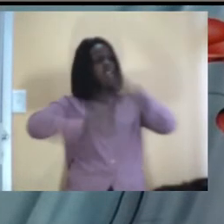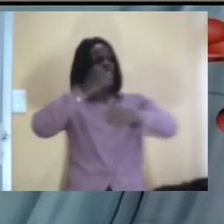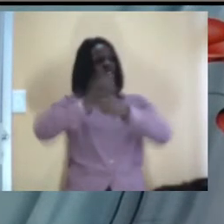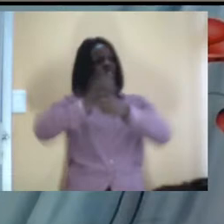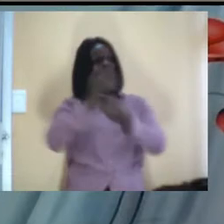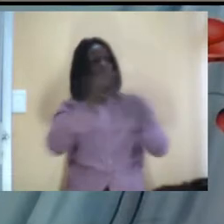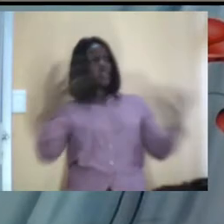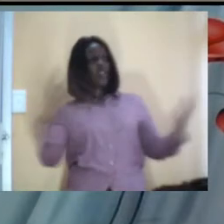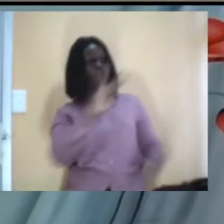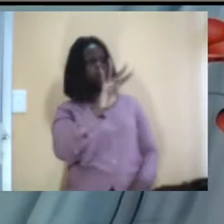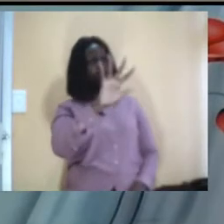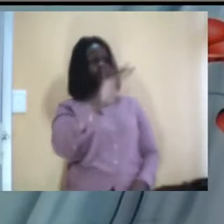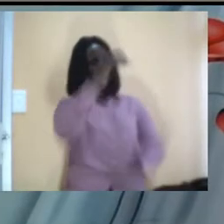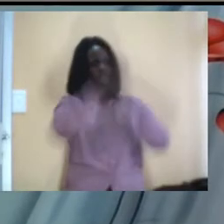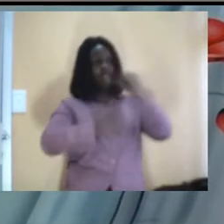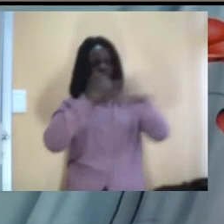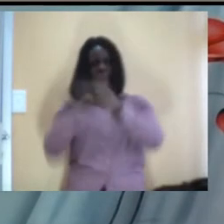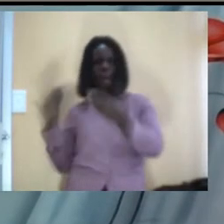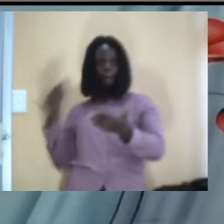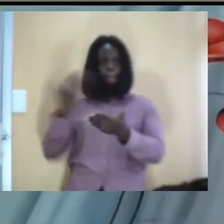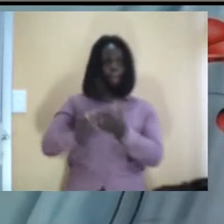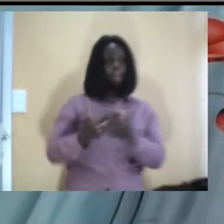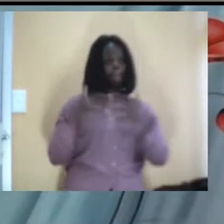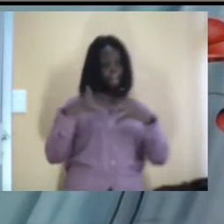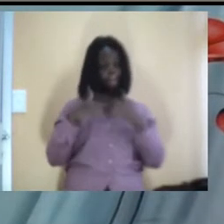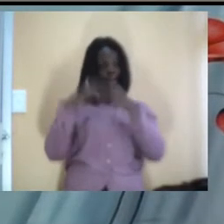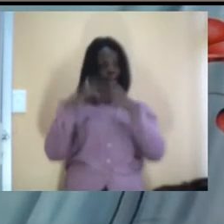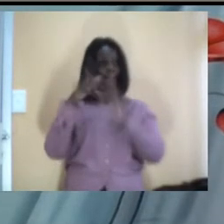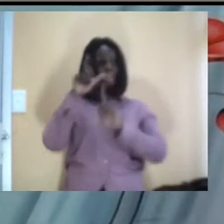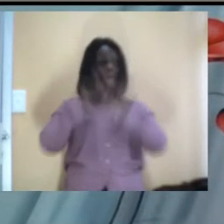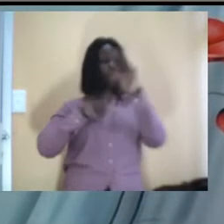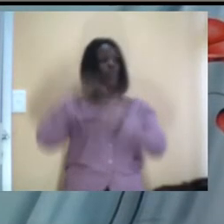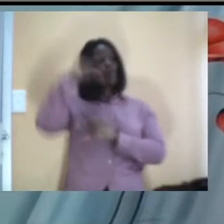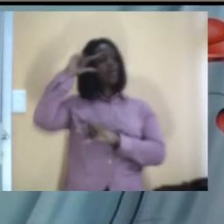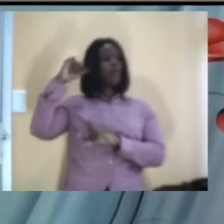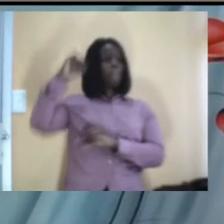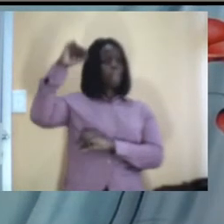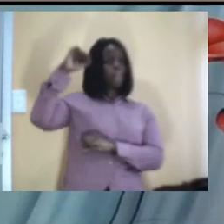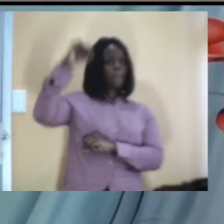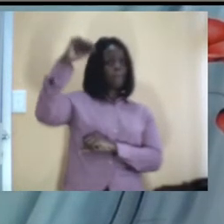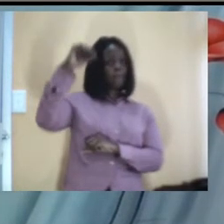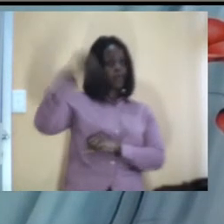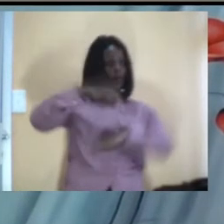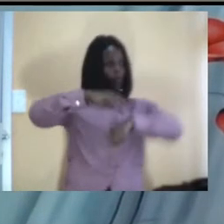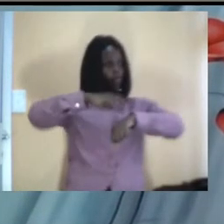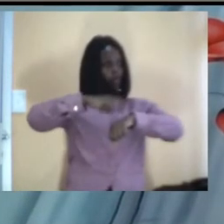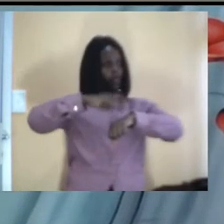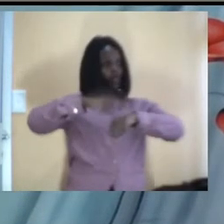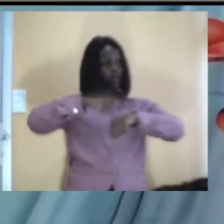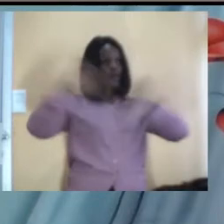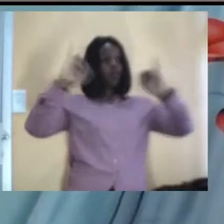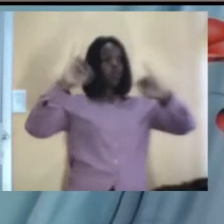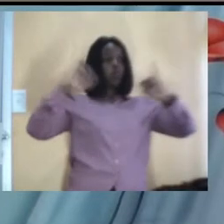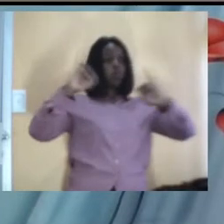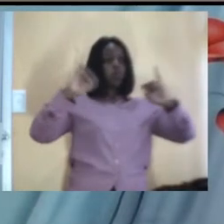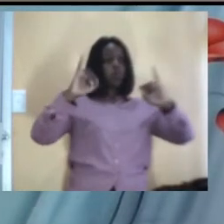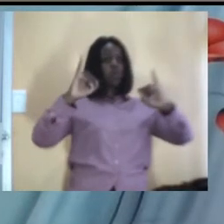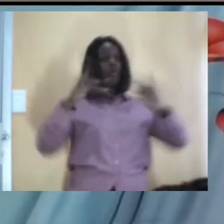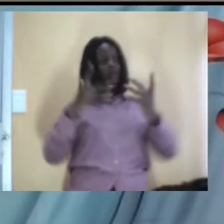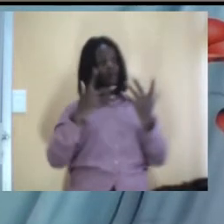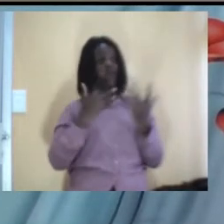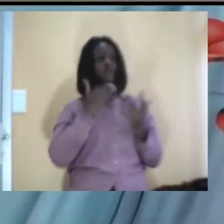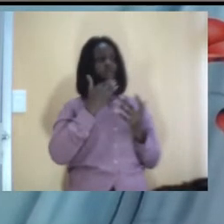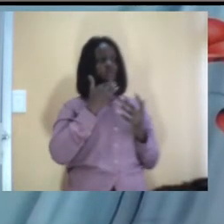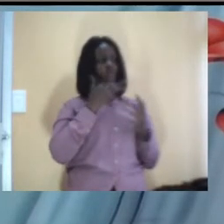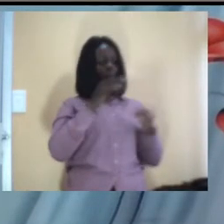amane nanhlanu, 45 years yasungulwa umsungulwayo umntwana owaphindangene. Nesikhathi isimo senzima e-South Africa, iy'nhlangano